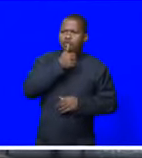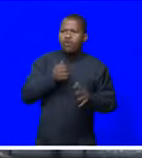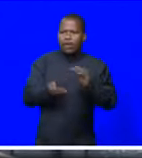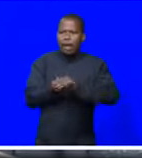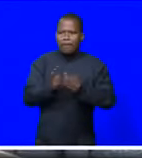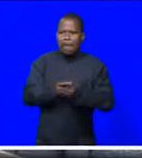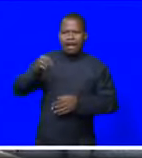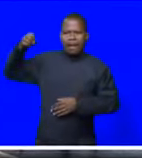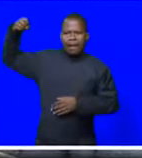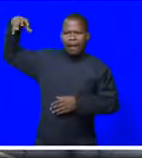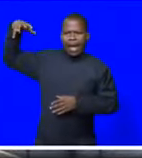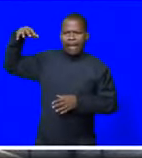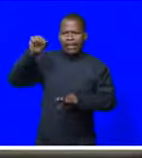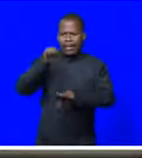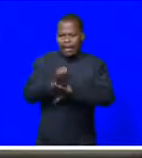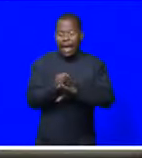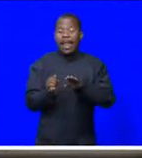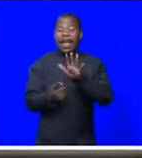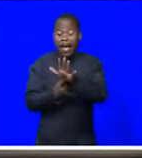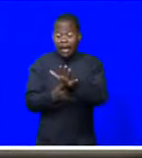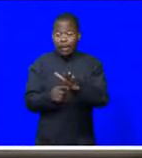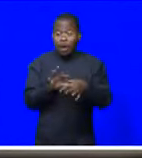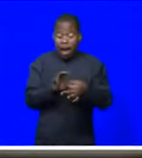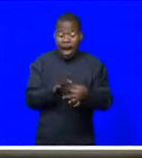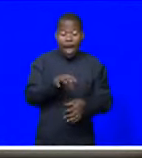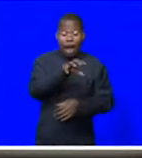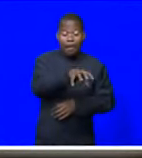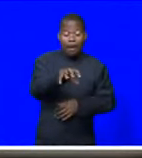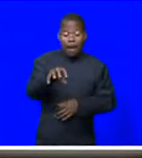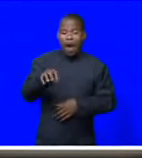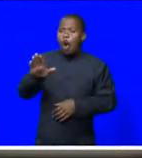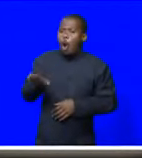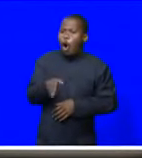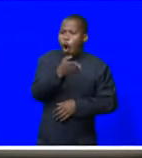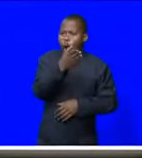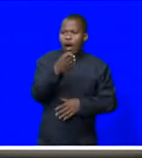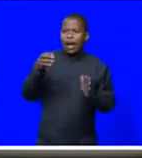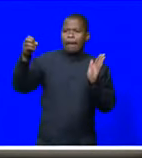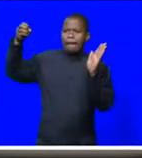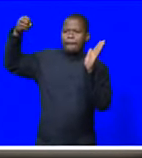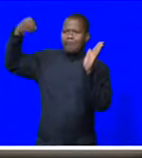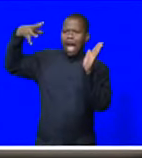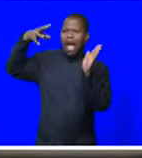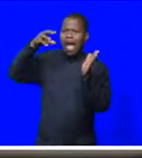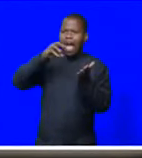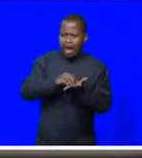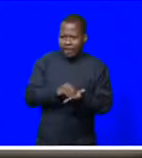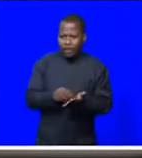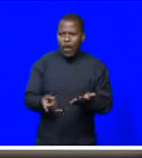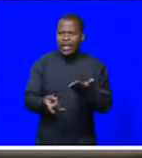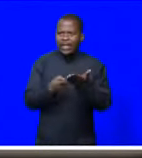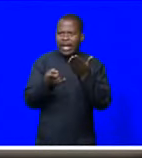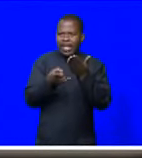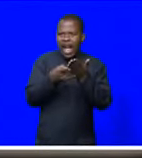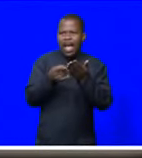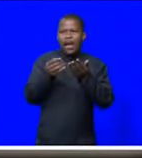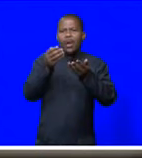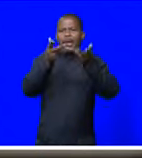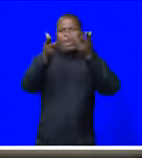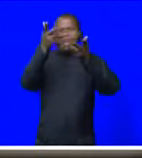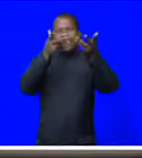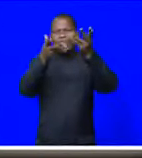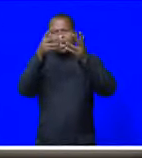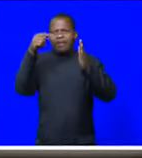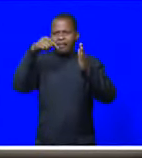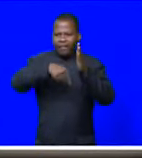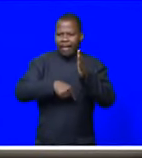ngoba nasingenta njalo sithi mhlawumbe ngelikhaya ngelikhaya ngelikhaya salifaka lo solar panel ungenta kokuthi bese kwehlisa